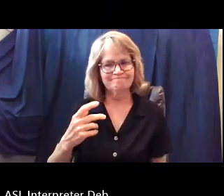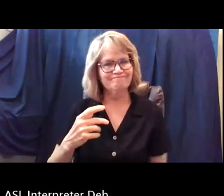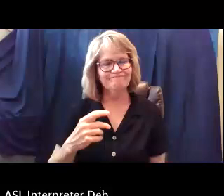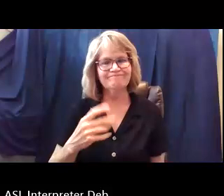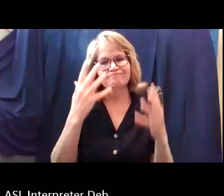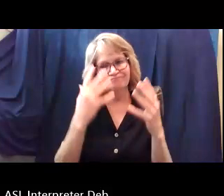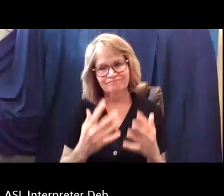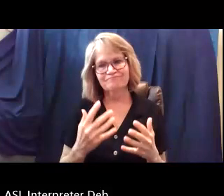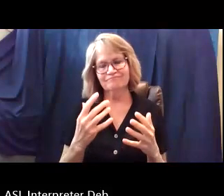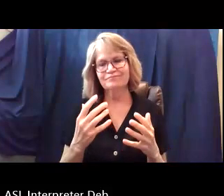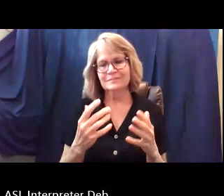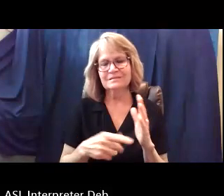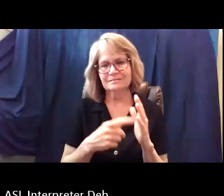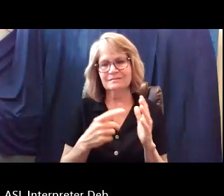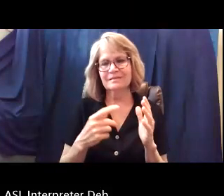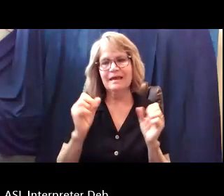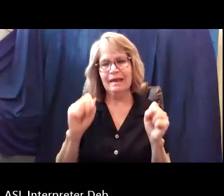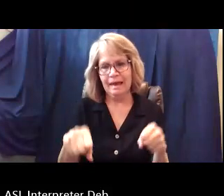can be complications when